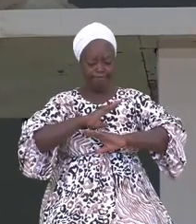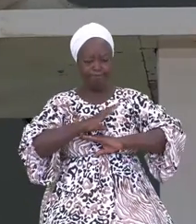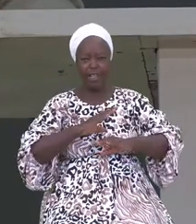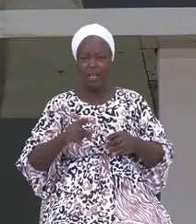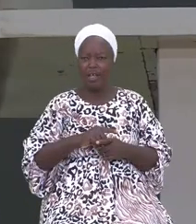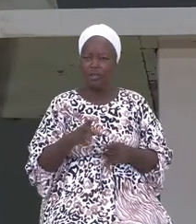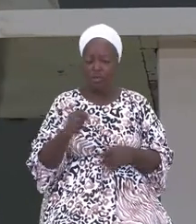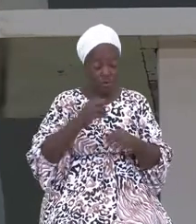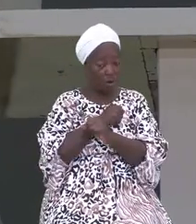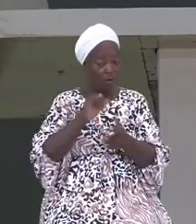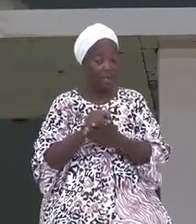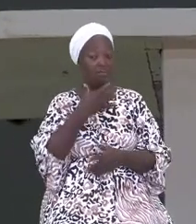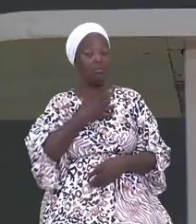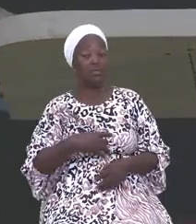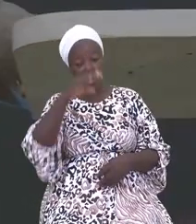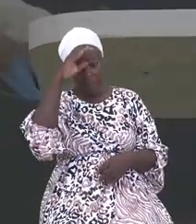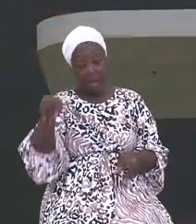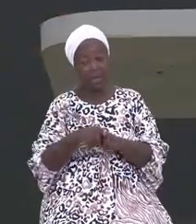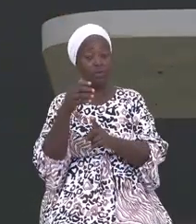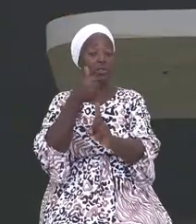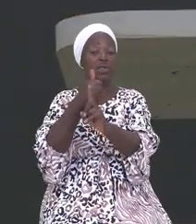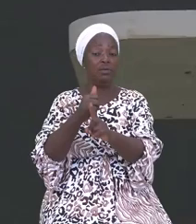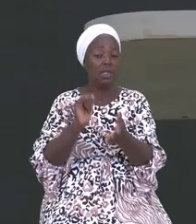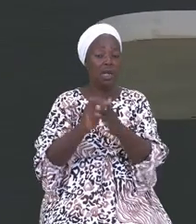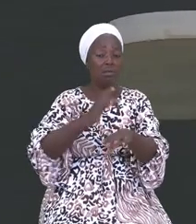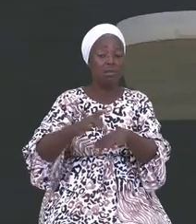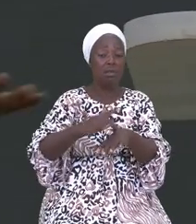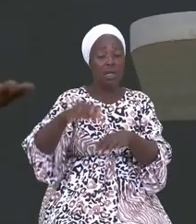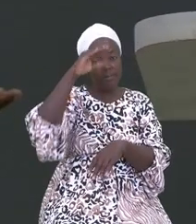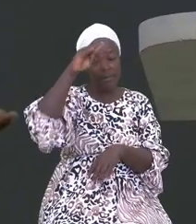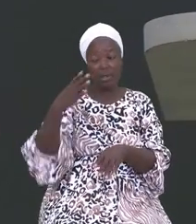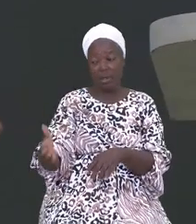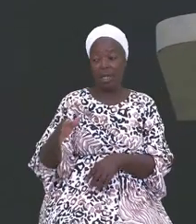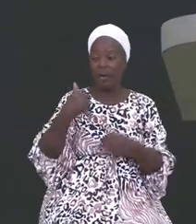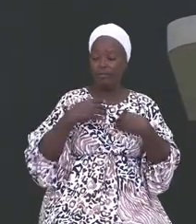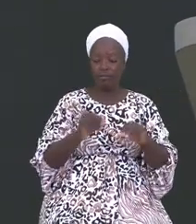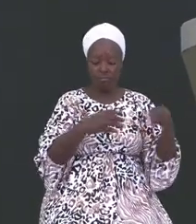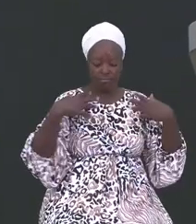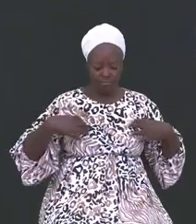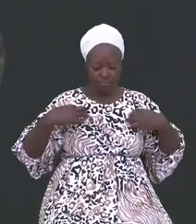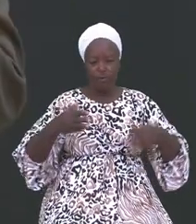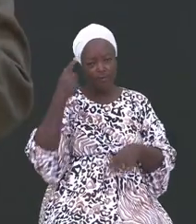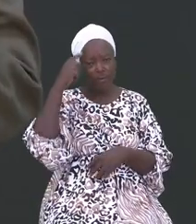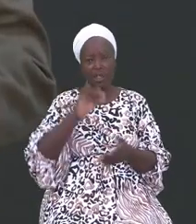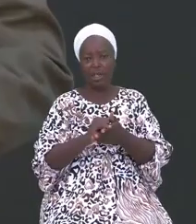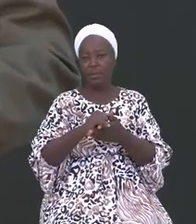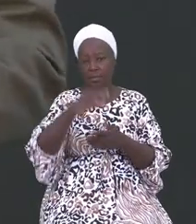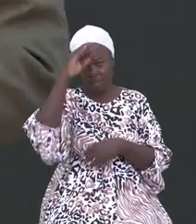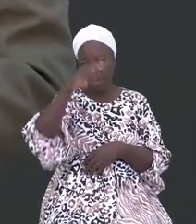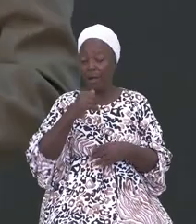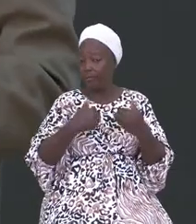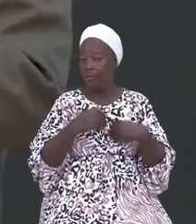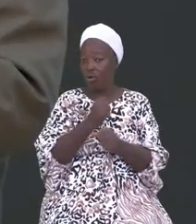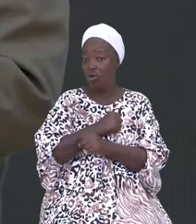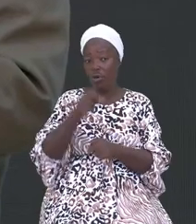Have you loved him as yourself, that naked man there? Have you clothed him? Have you loved him as